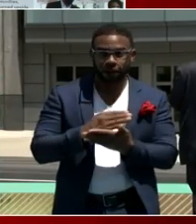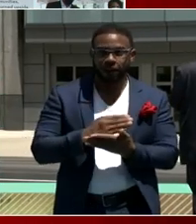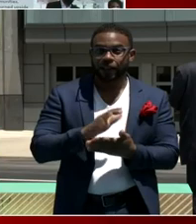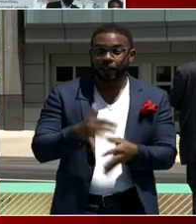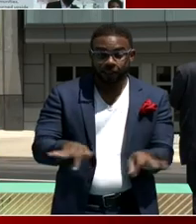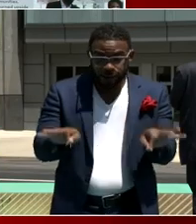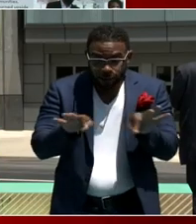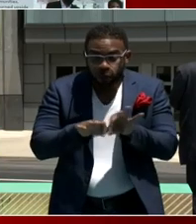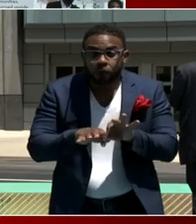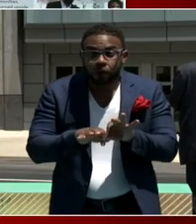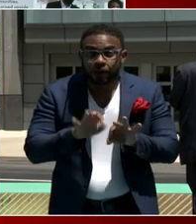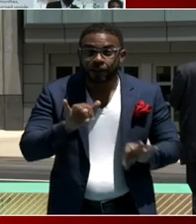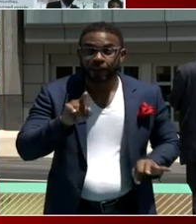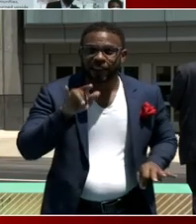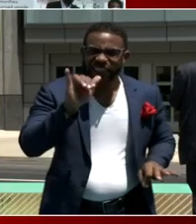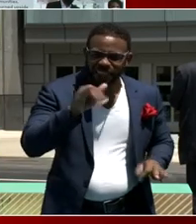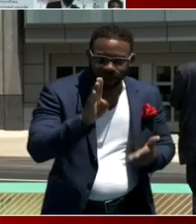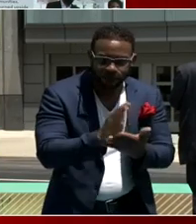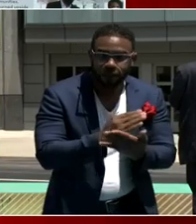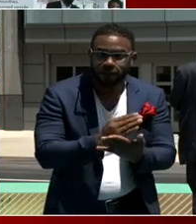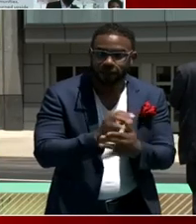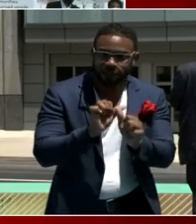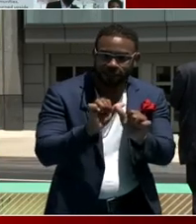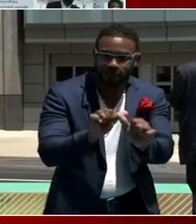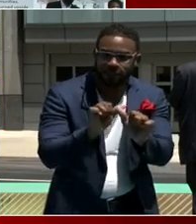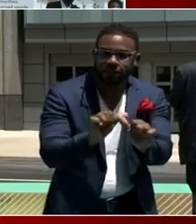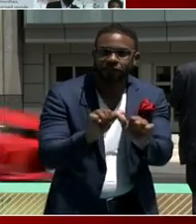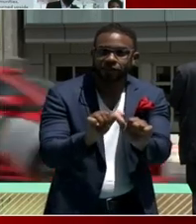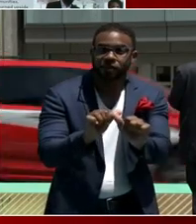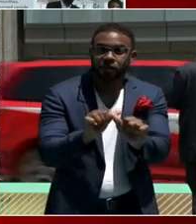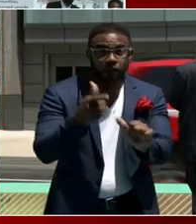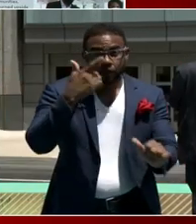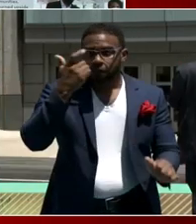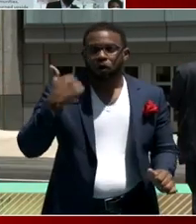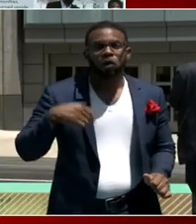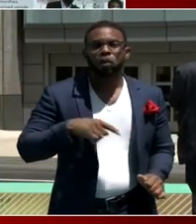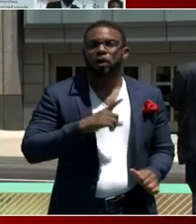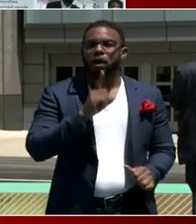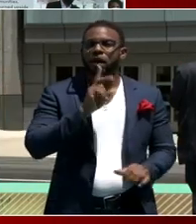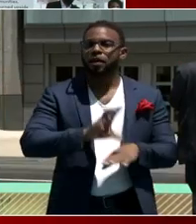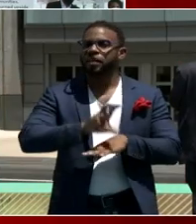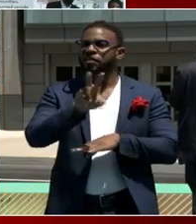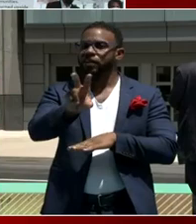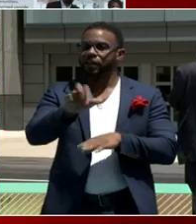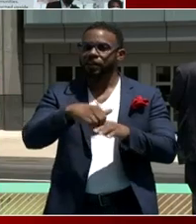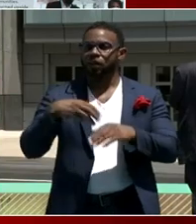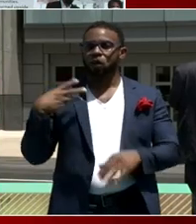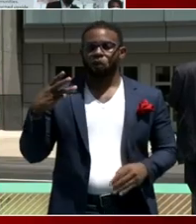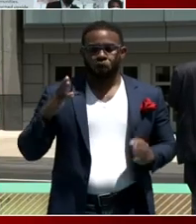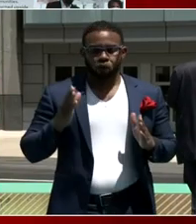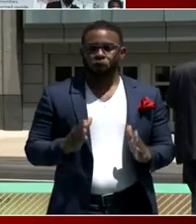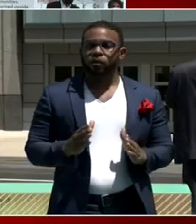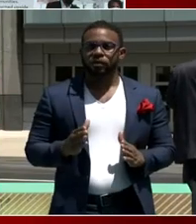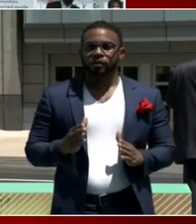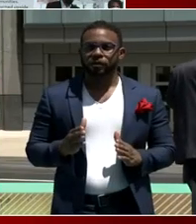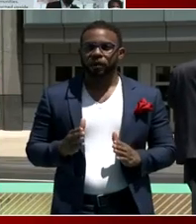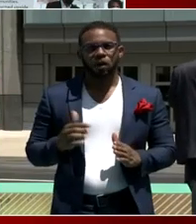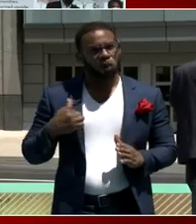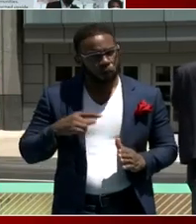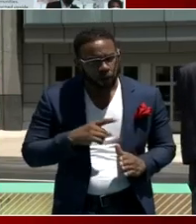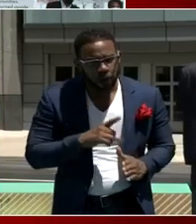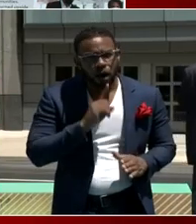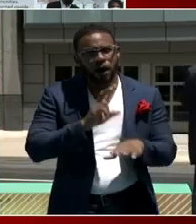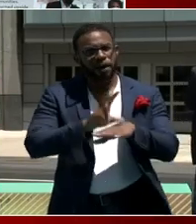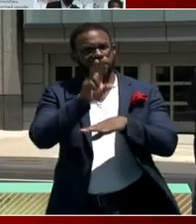it's important that that budget continues on because we are investing in Washingtonians, we